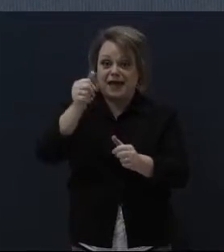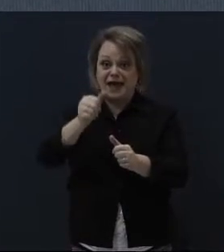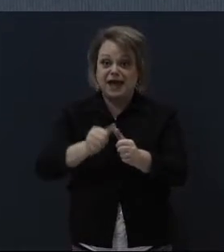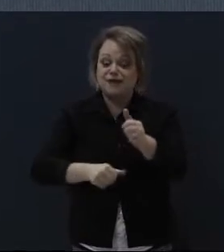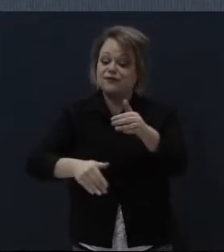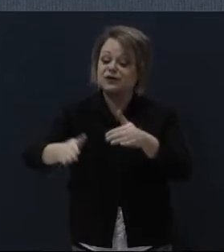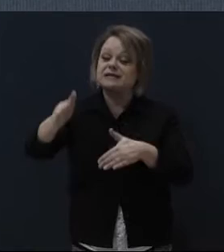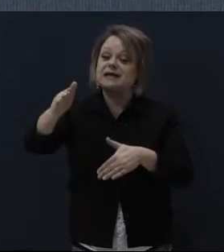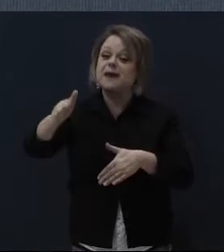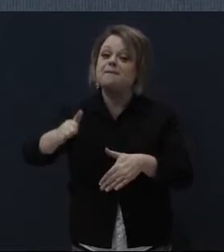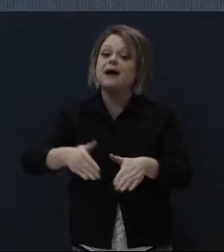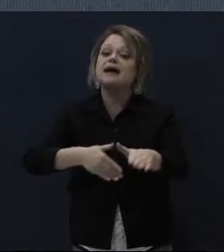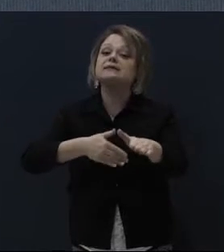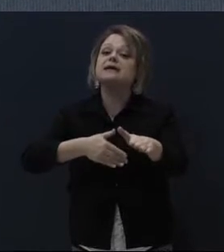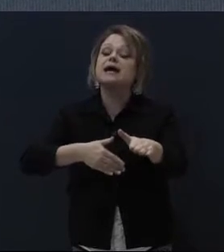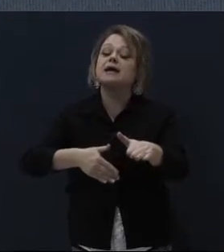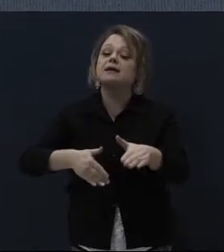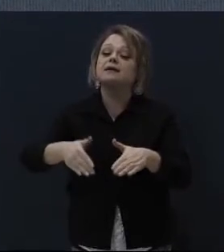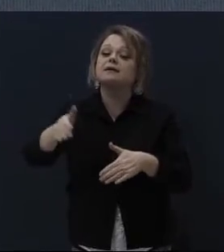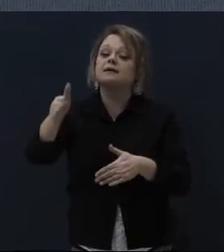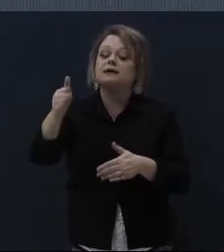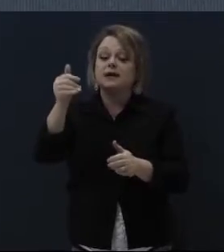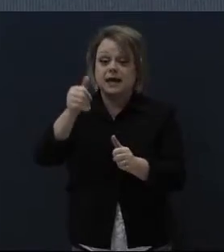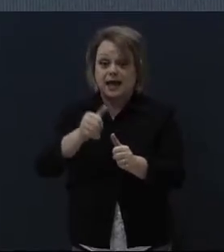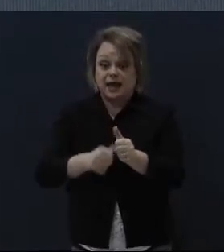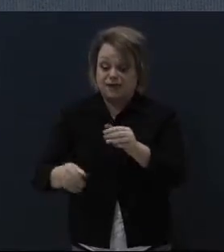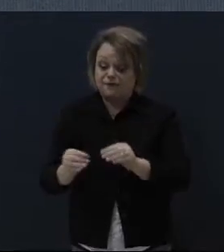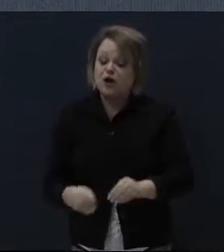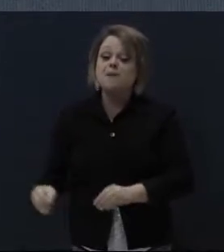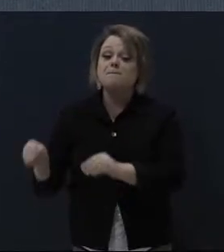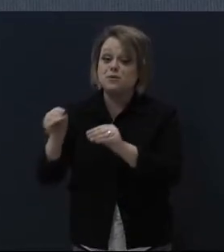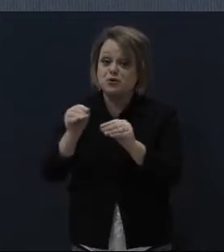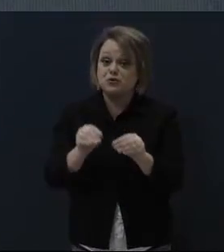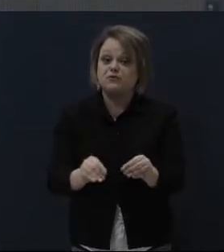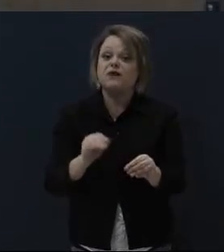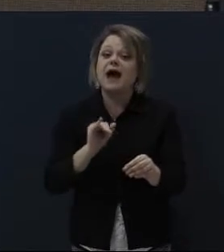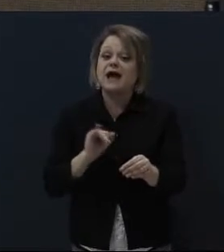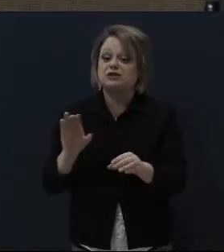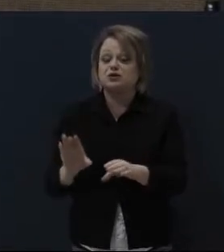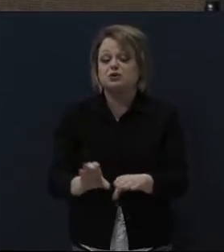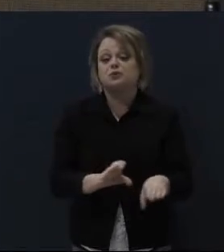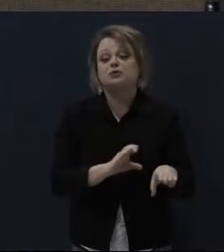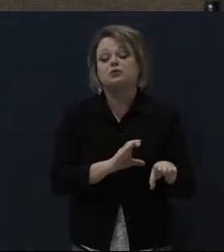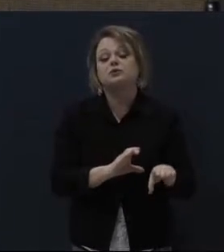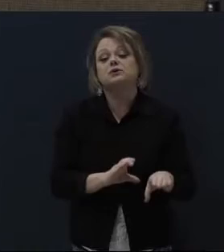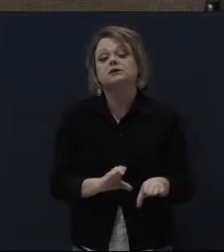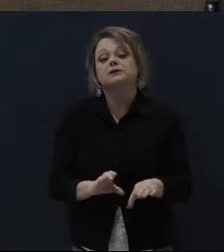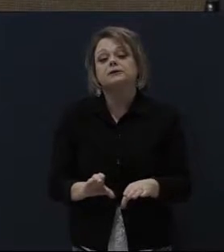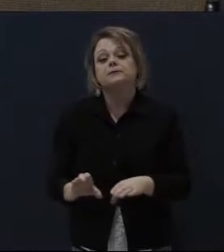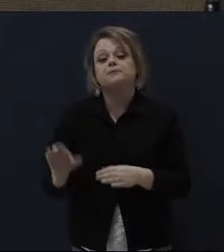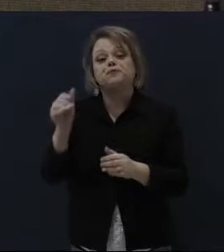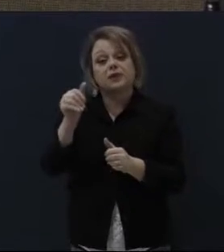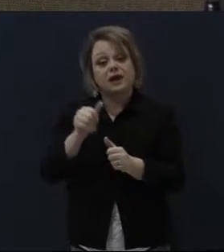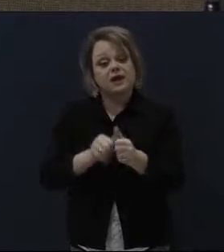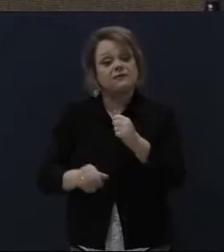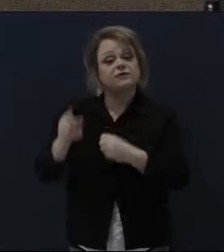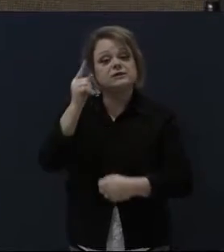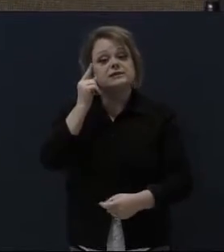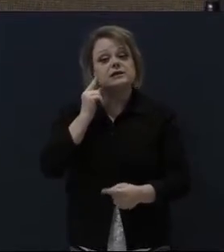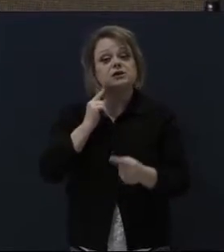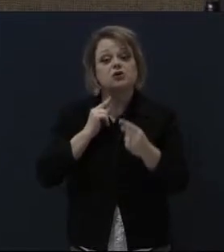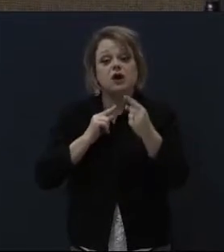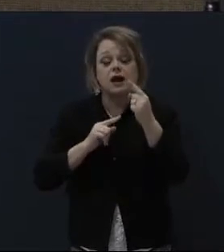step that I, and every move that I make, every tear that